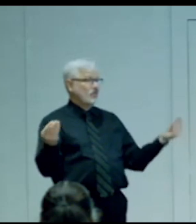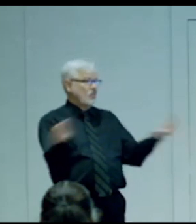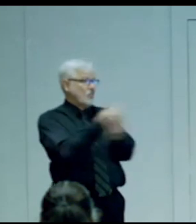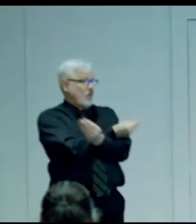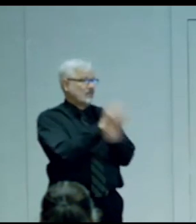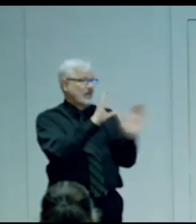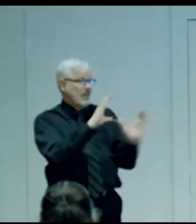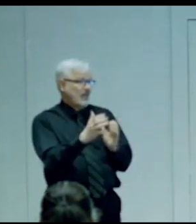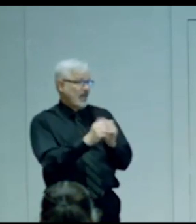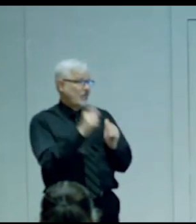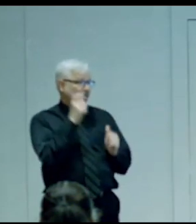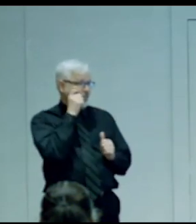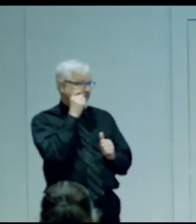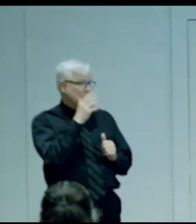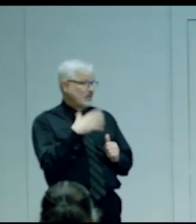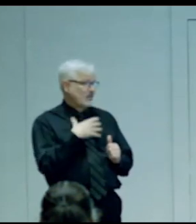race and white.